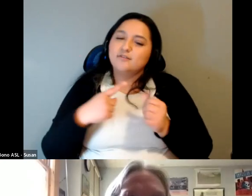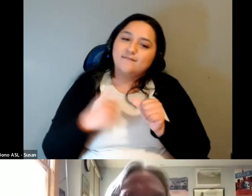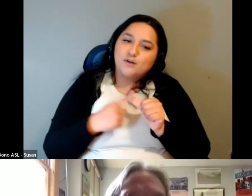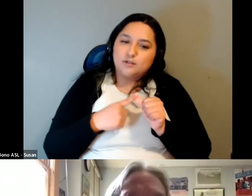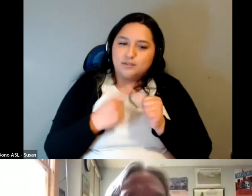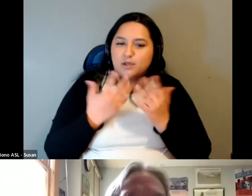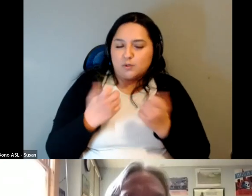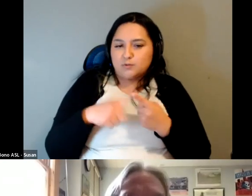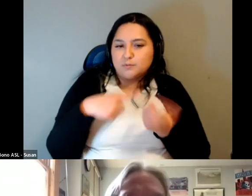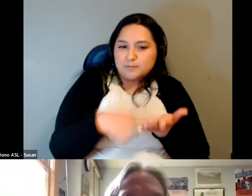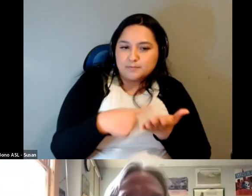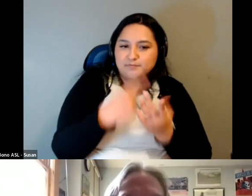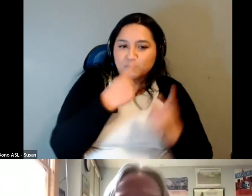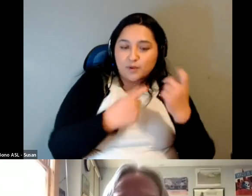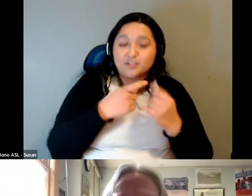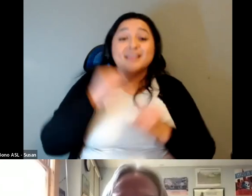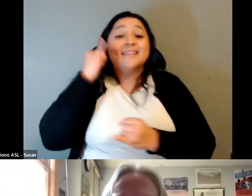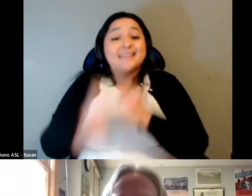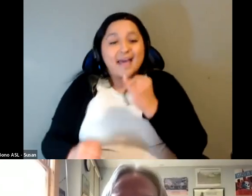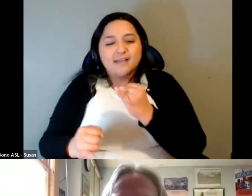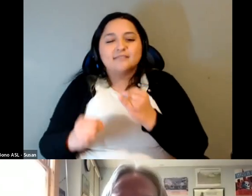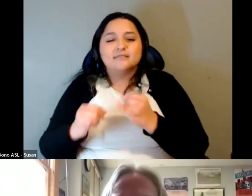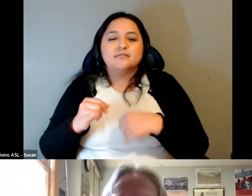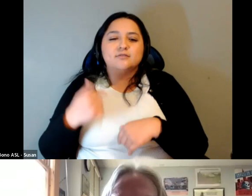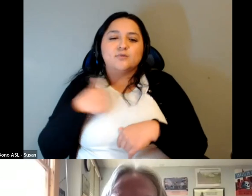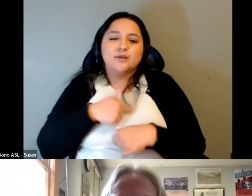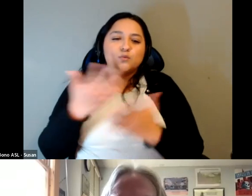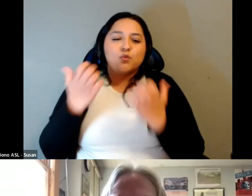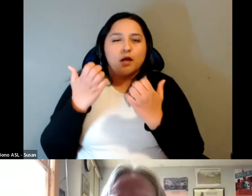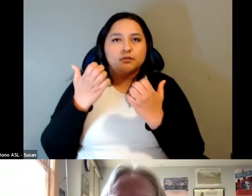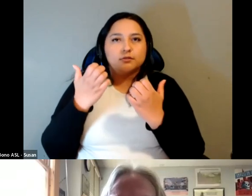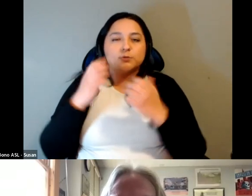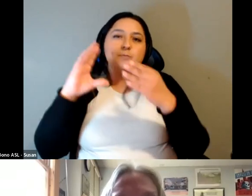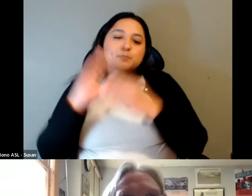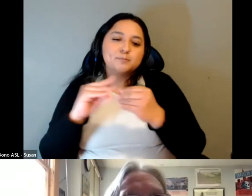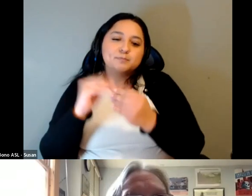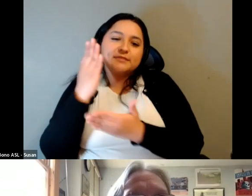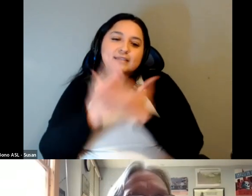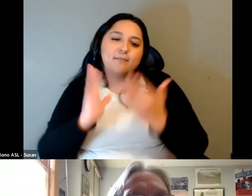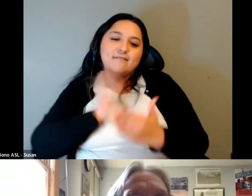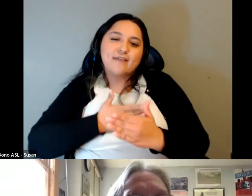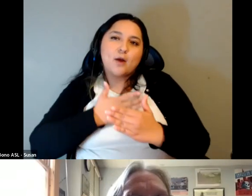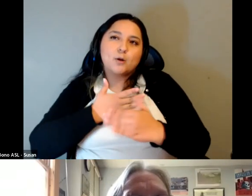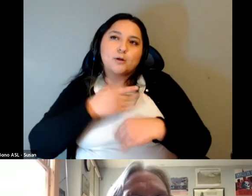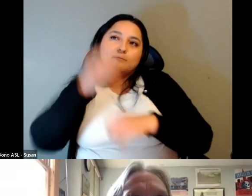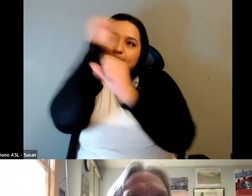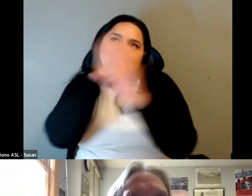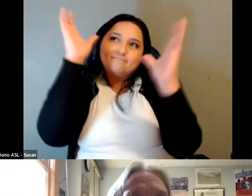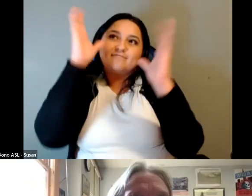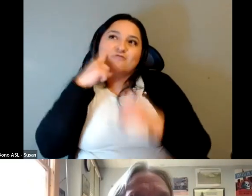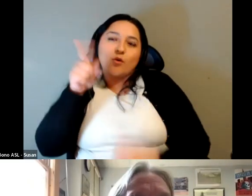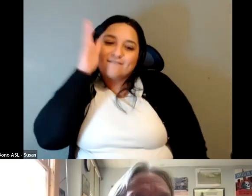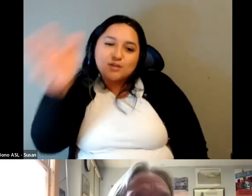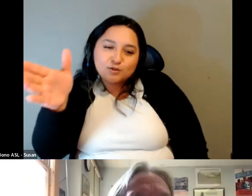envisioning at the end, because we want to end on a sort of dreamy note, even as much as I love to say fuck the system, but I